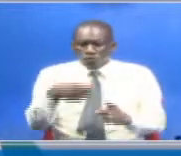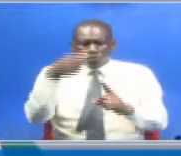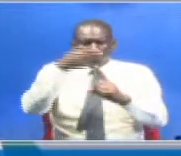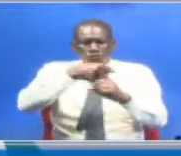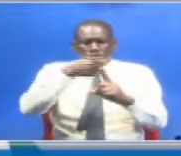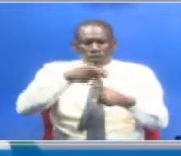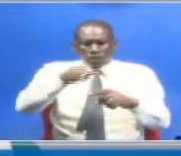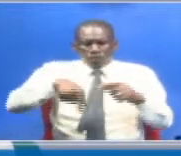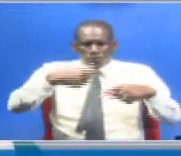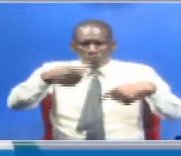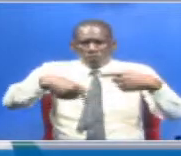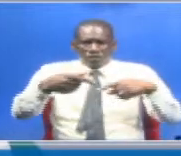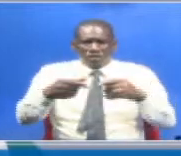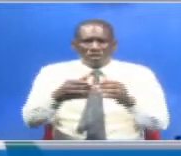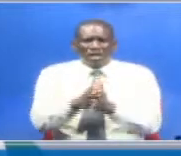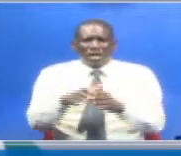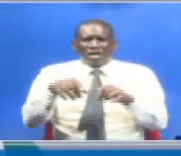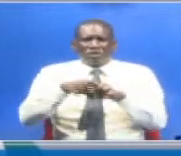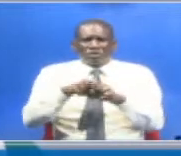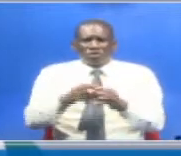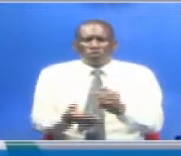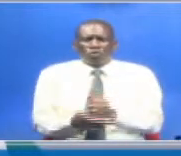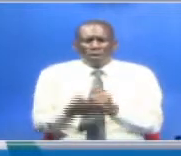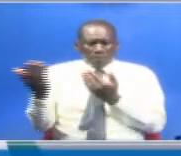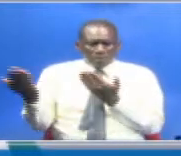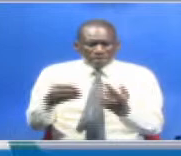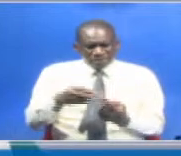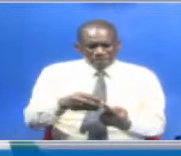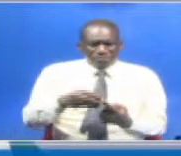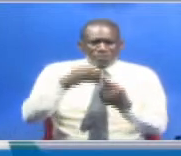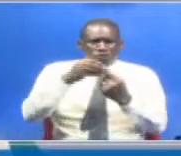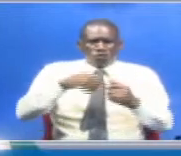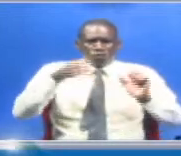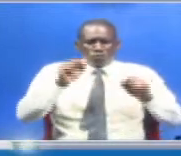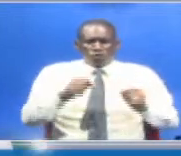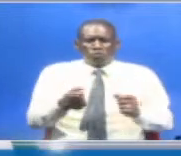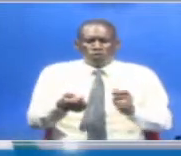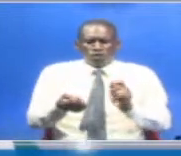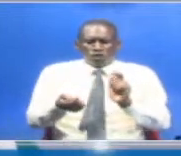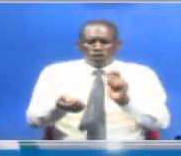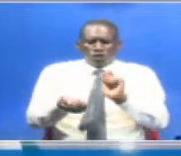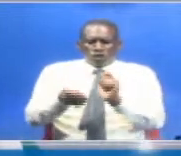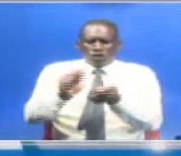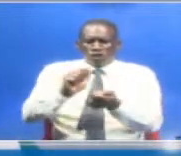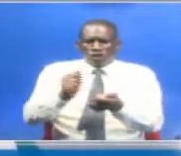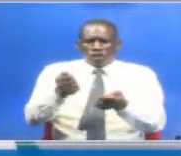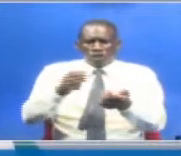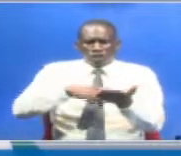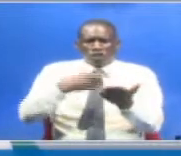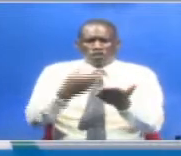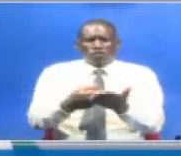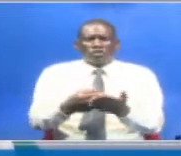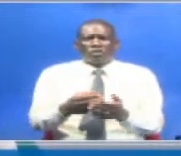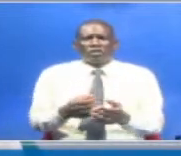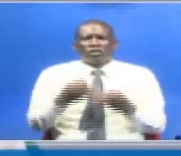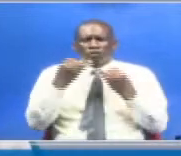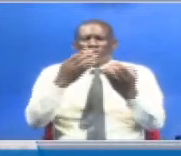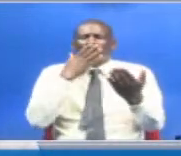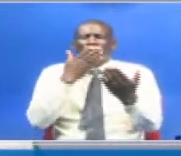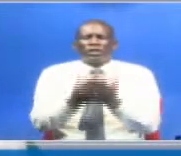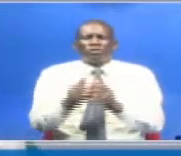process and to help bring this unique and potential game-changing resource to fruition. Thank you so much.